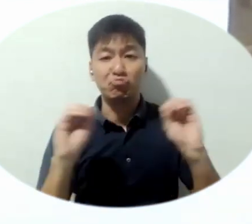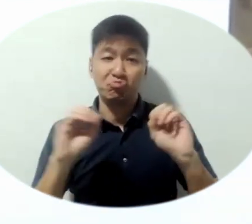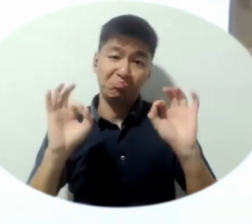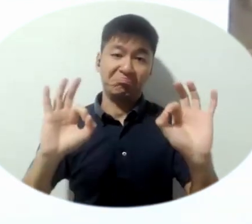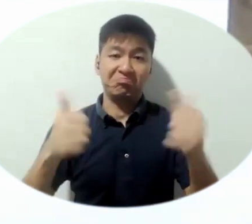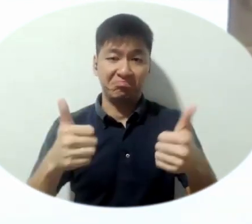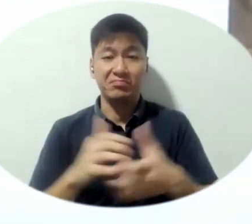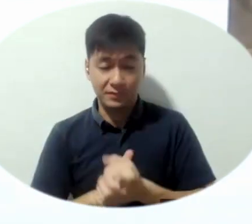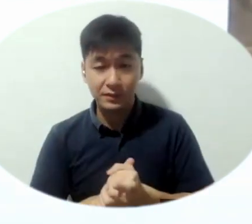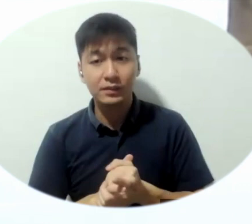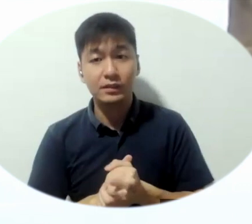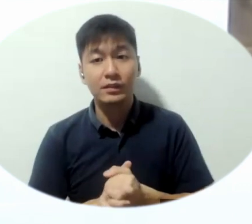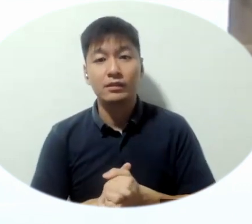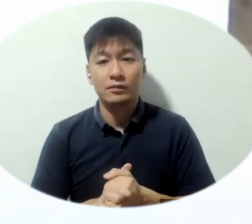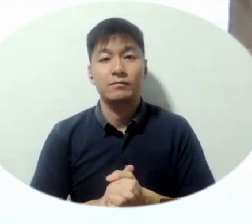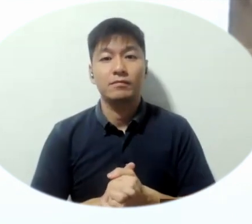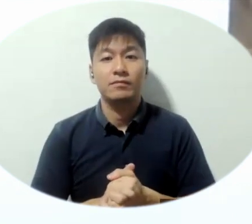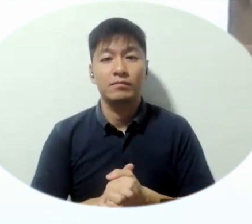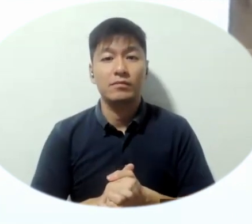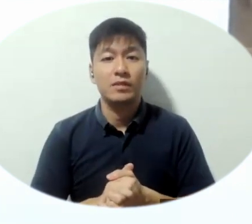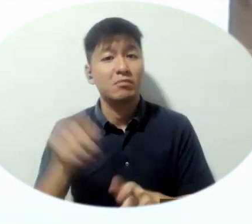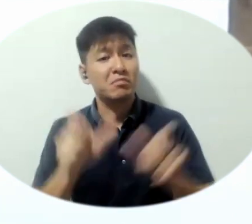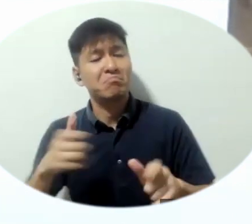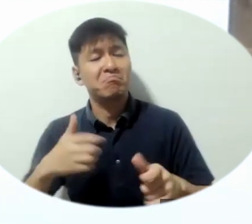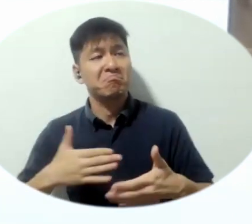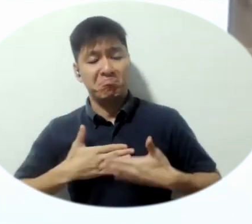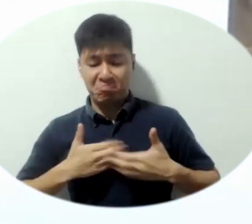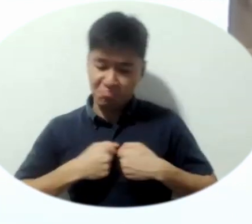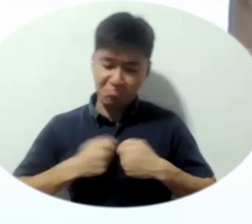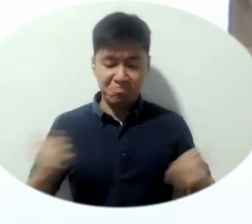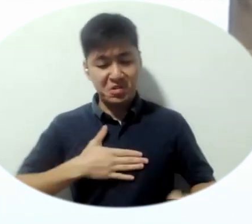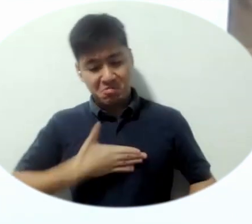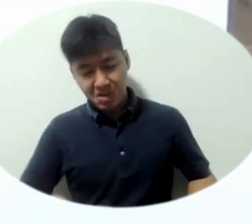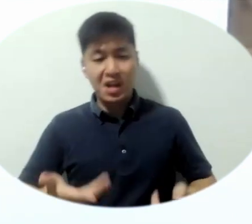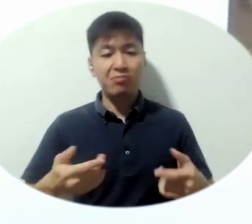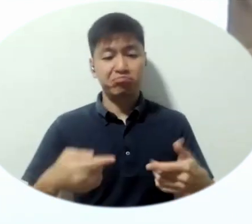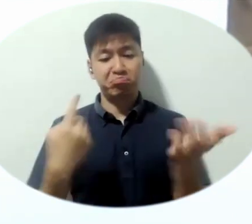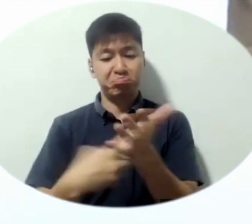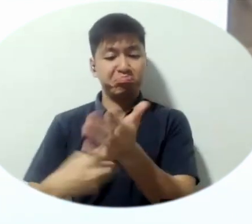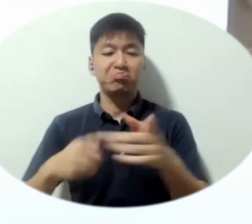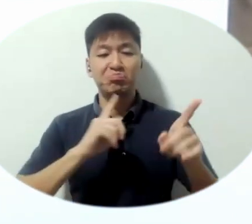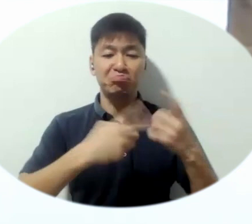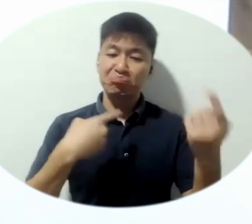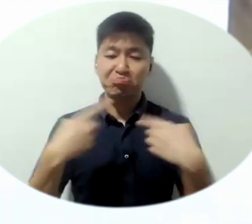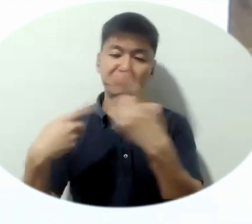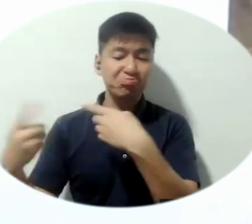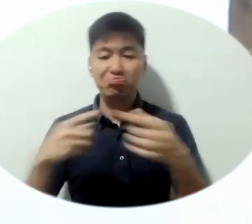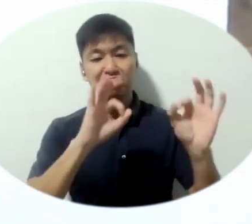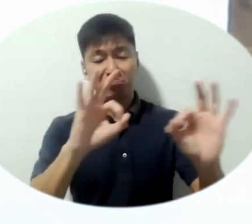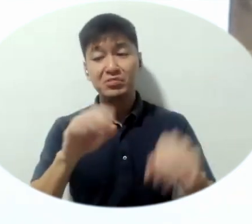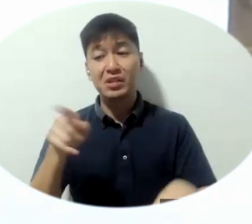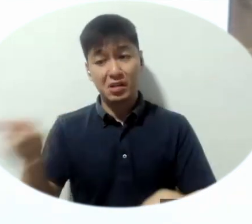so they will easily talk about that they have a person who is not well or who psychologically